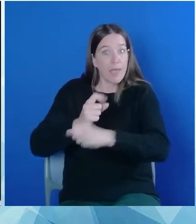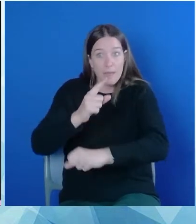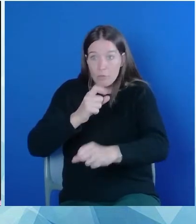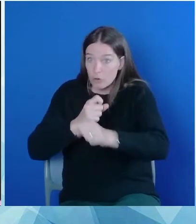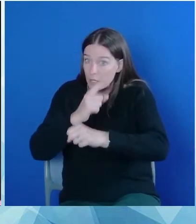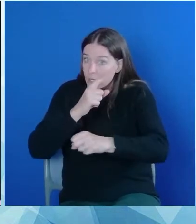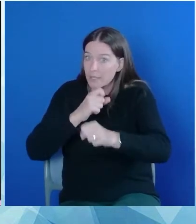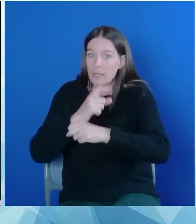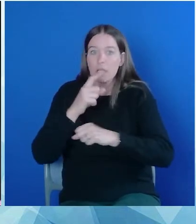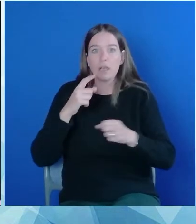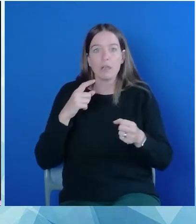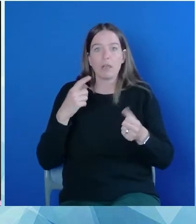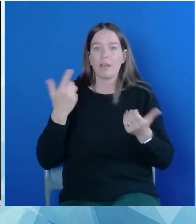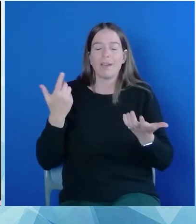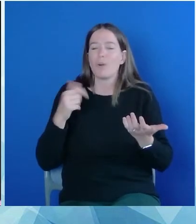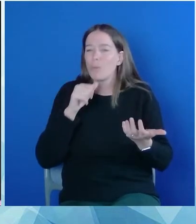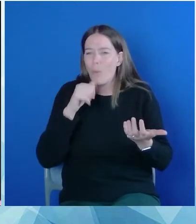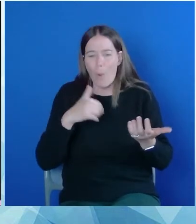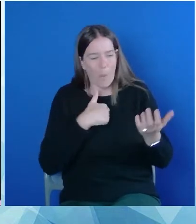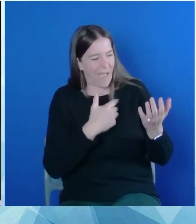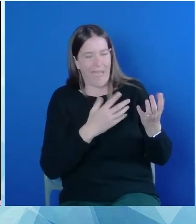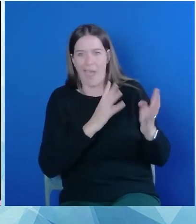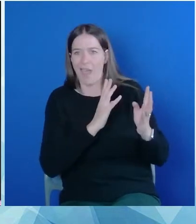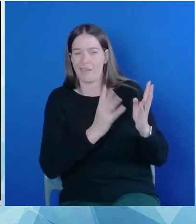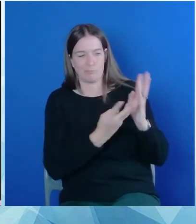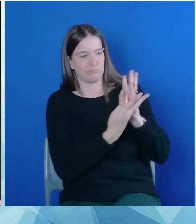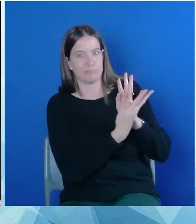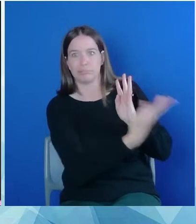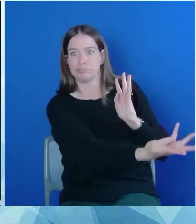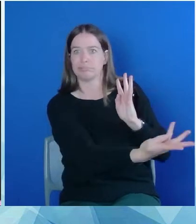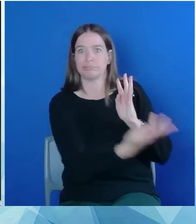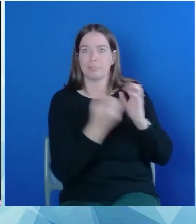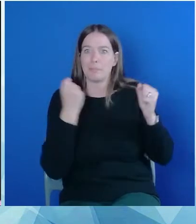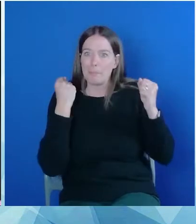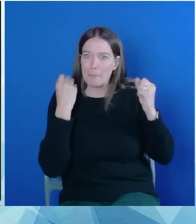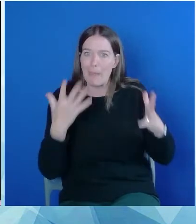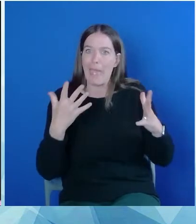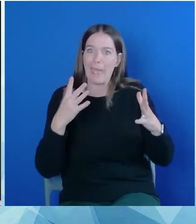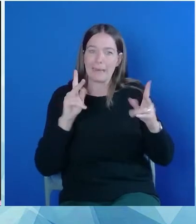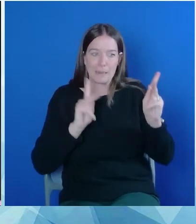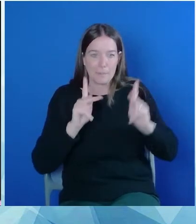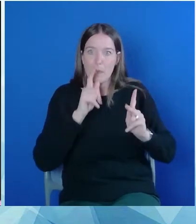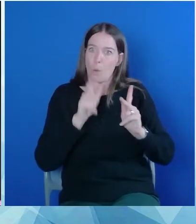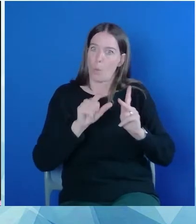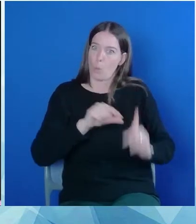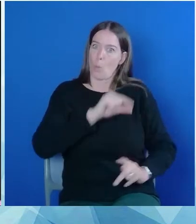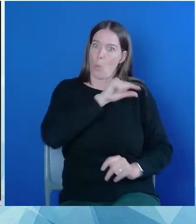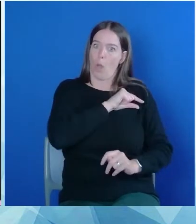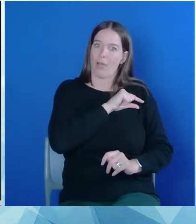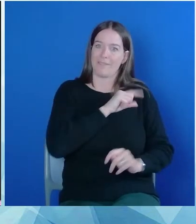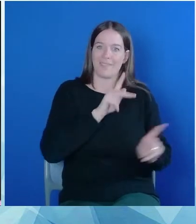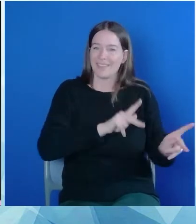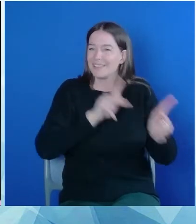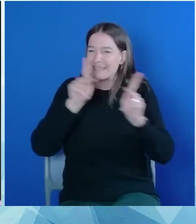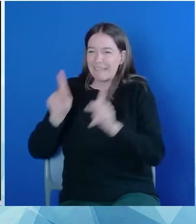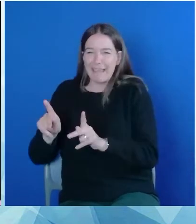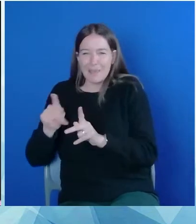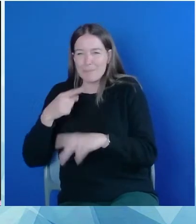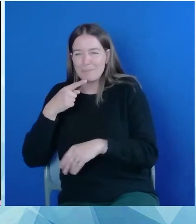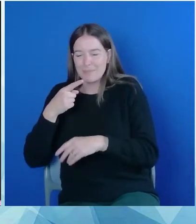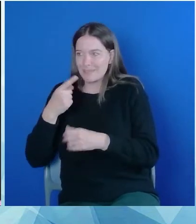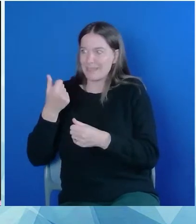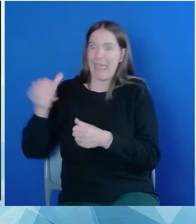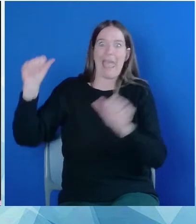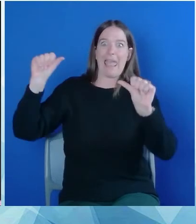the plethora of candidates like a hearing board would have. When it comes to the governor's office or appointments for